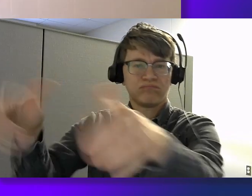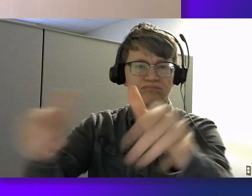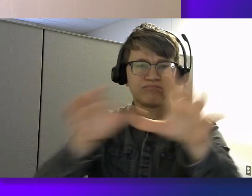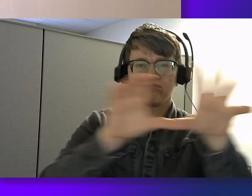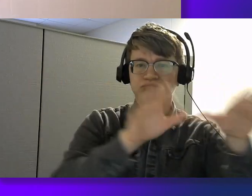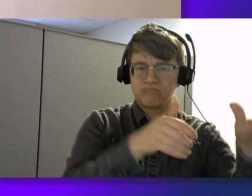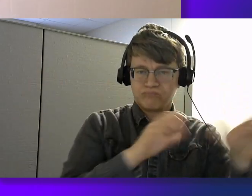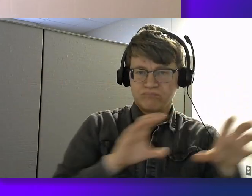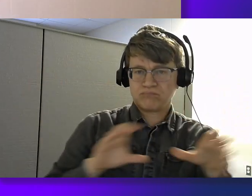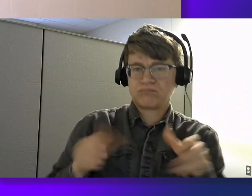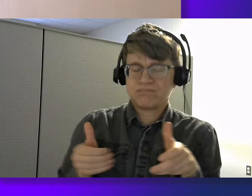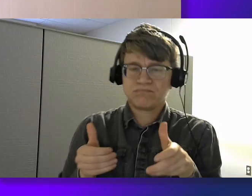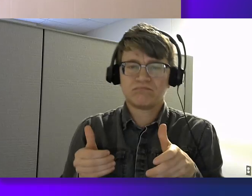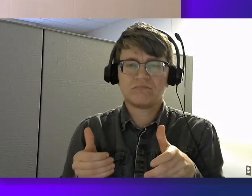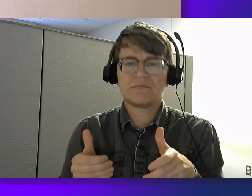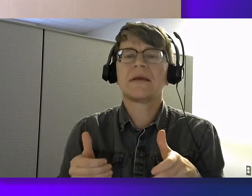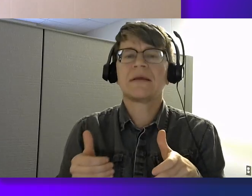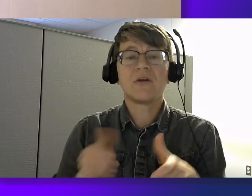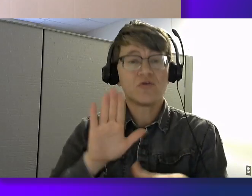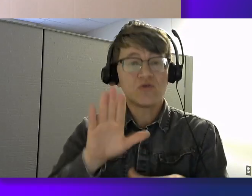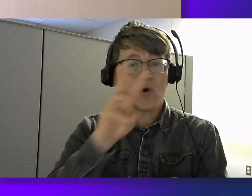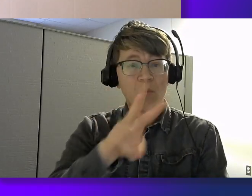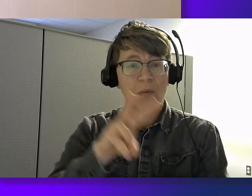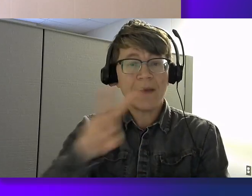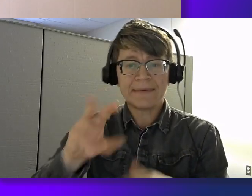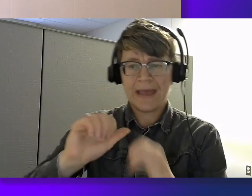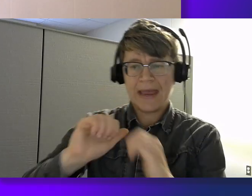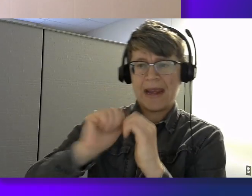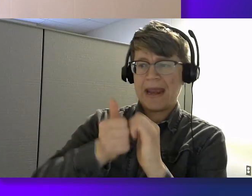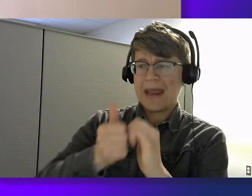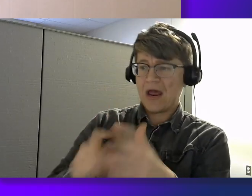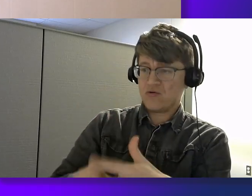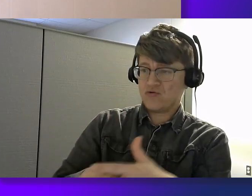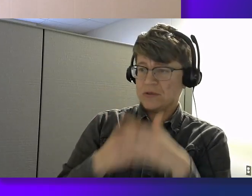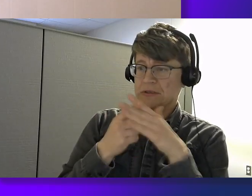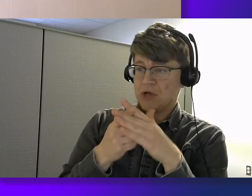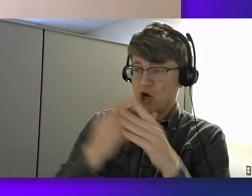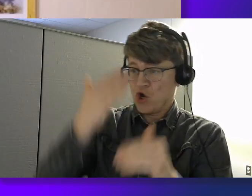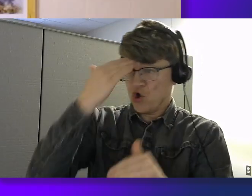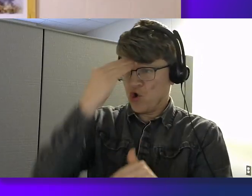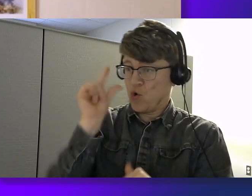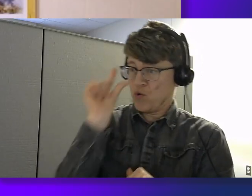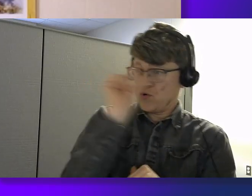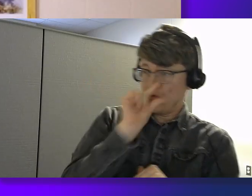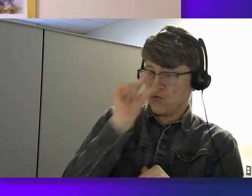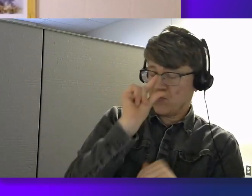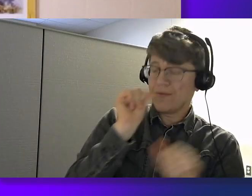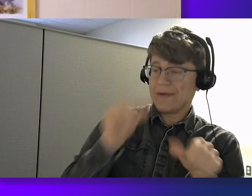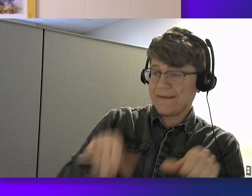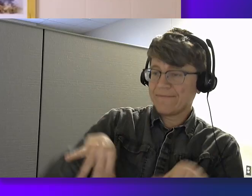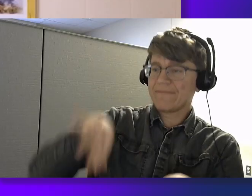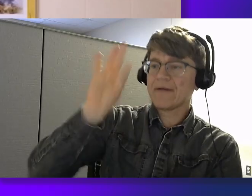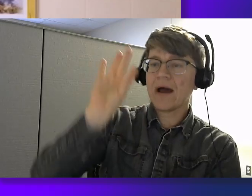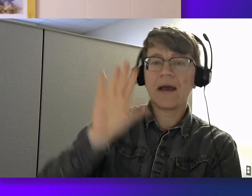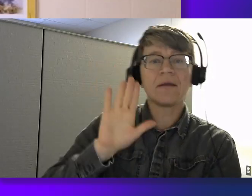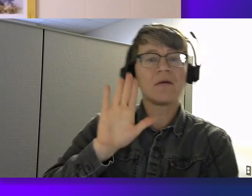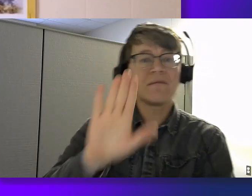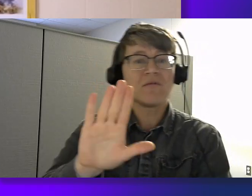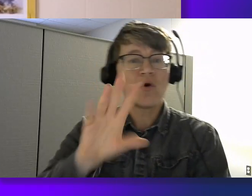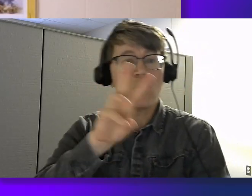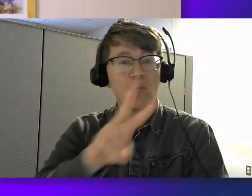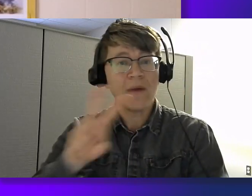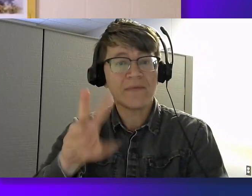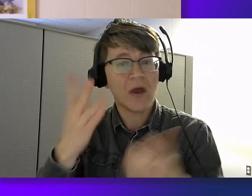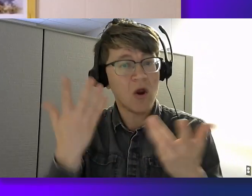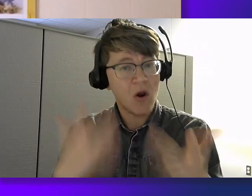The best place to start is to understand which pages of your website are already being indexed. If your page is being indexed, that means that Google is